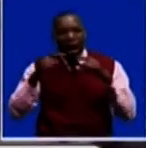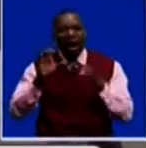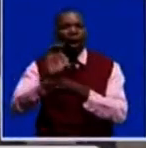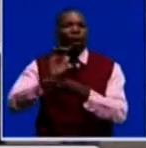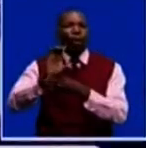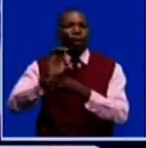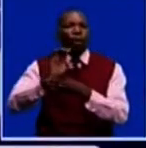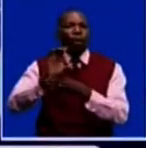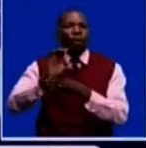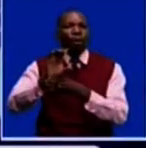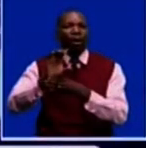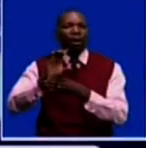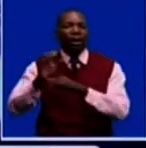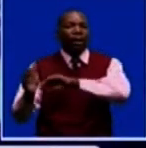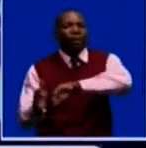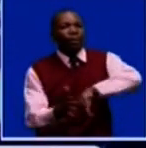Copperbelt.